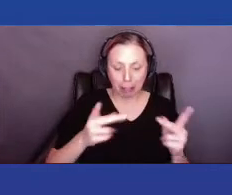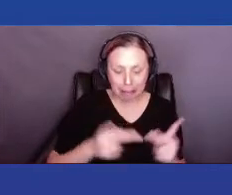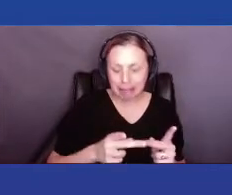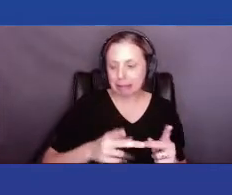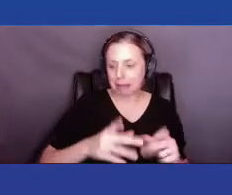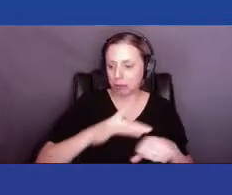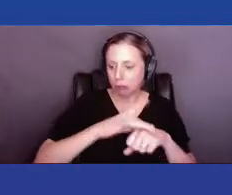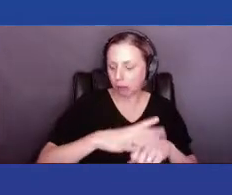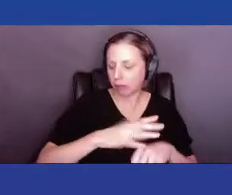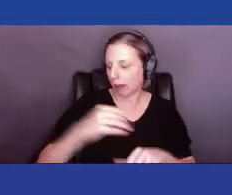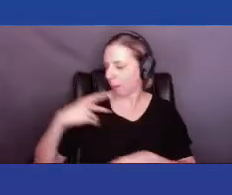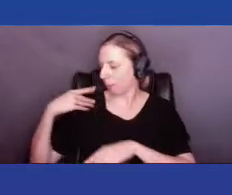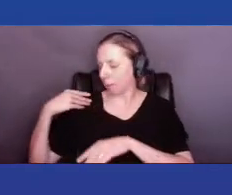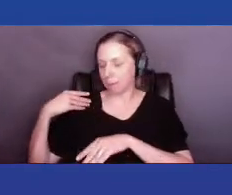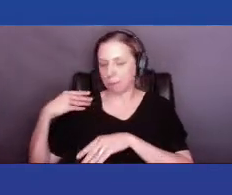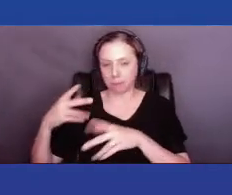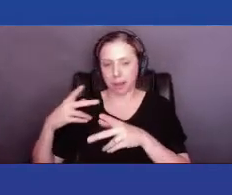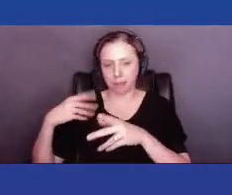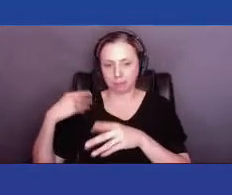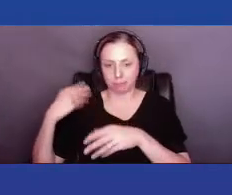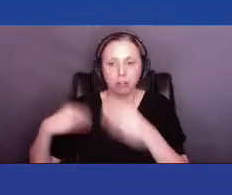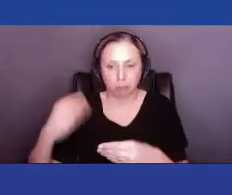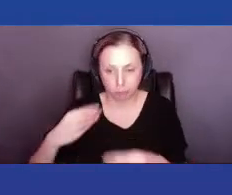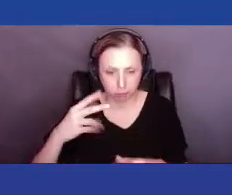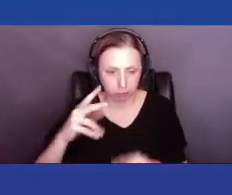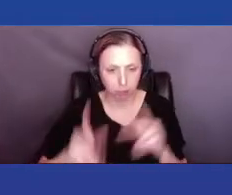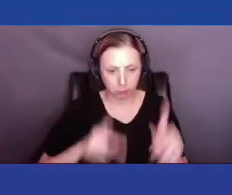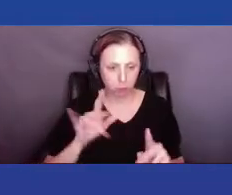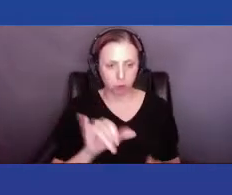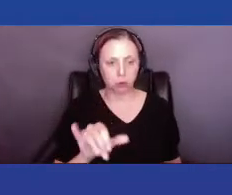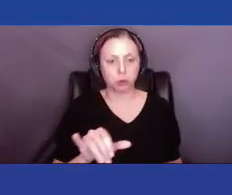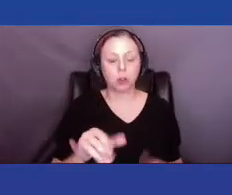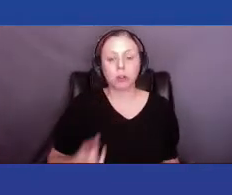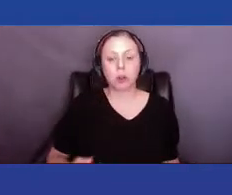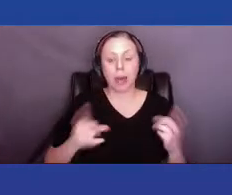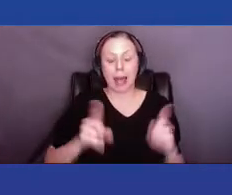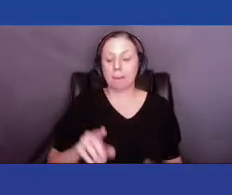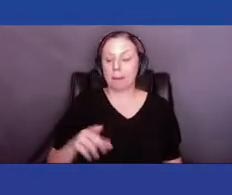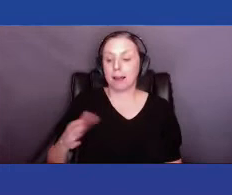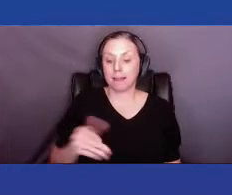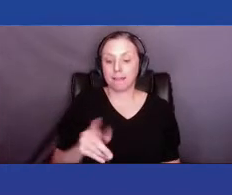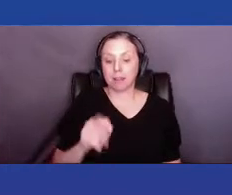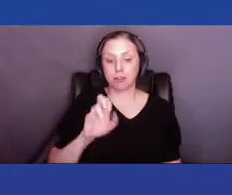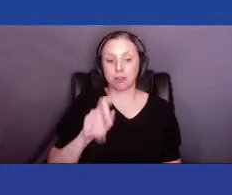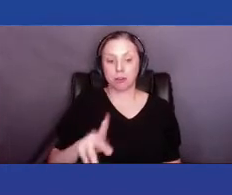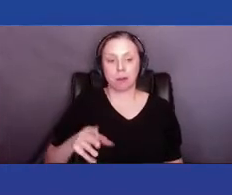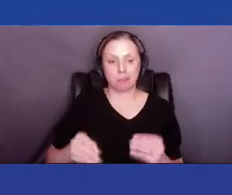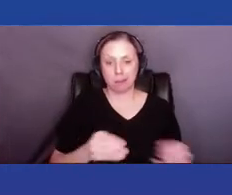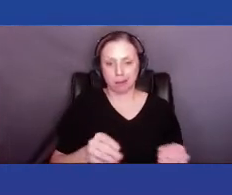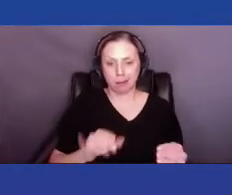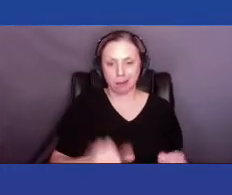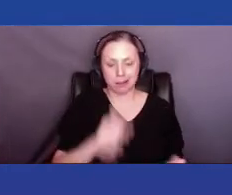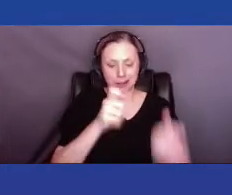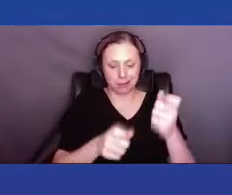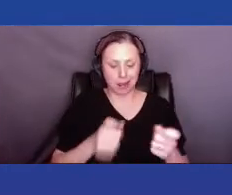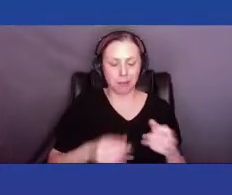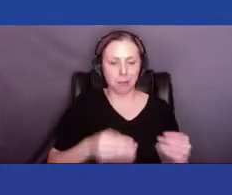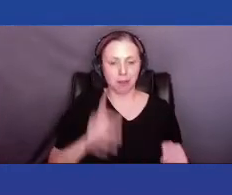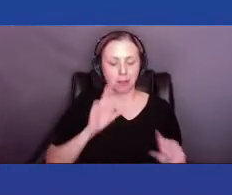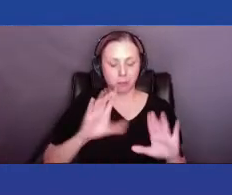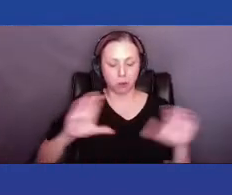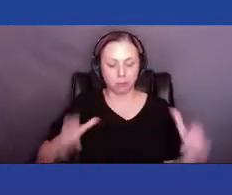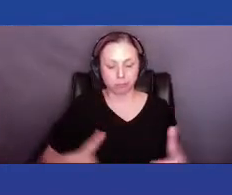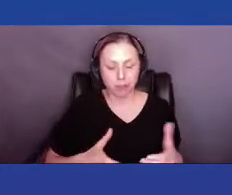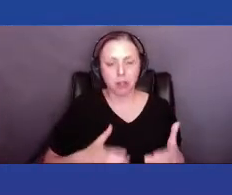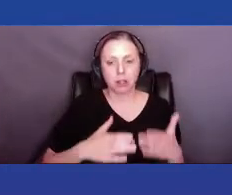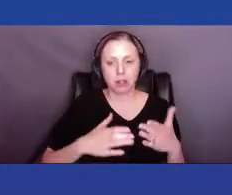we're deepening the fish trap method, which is an adaptive method for collaboration that allows us to come into the space